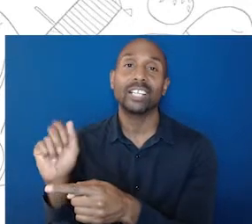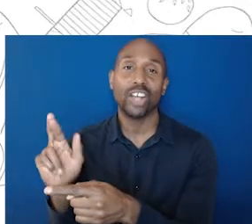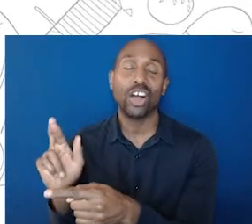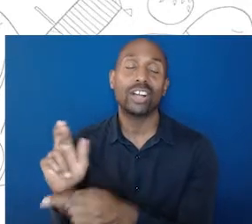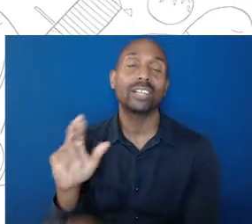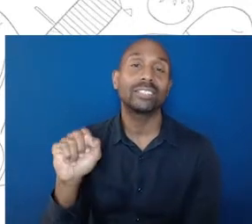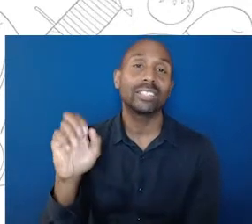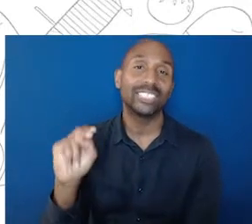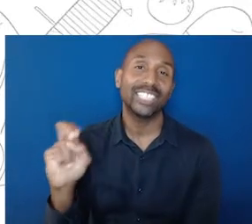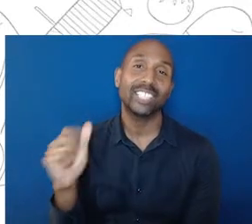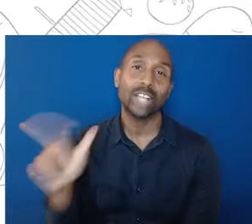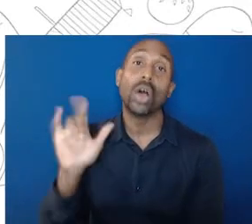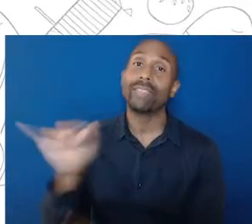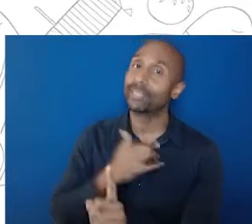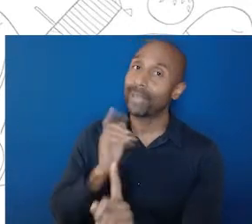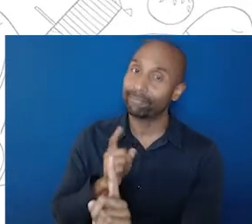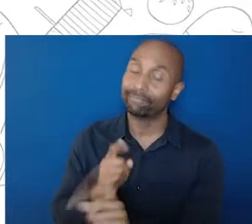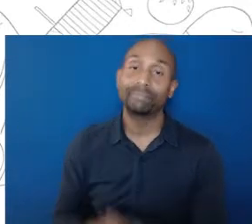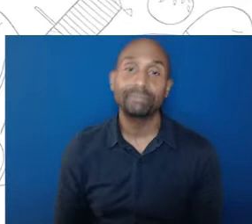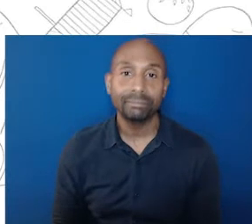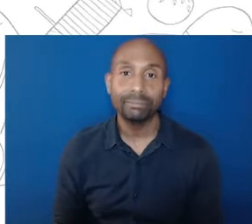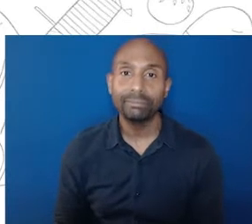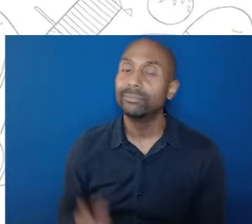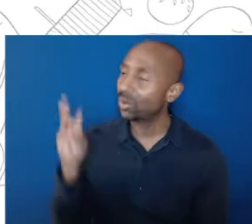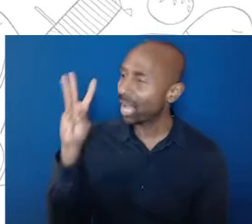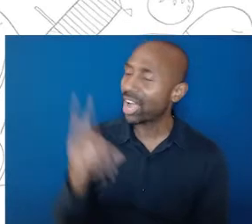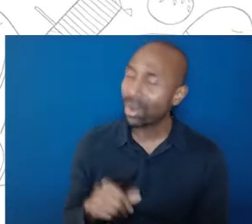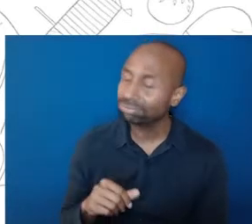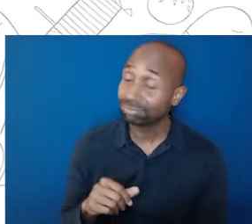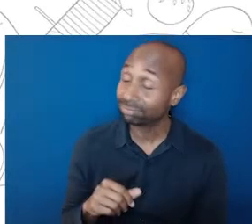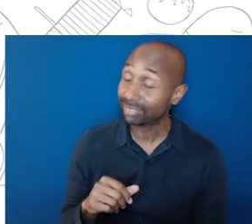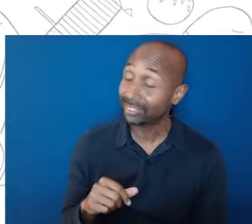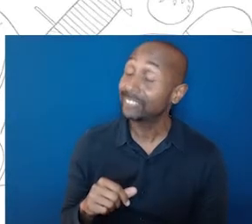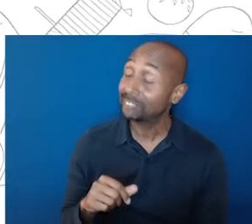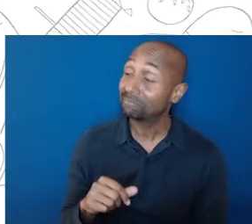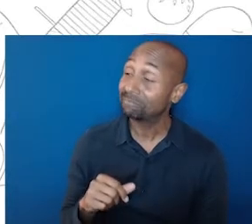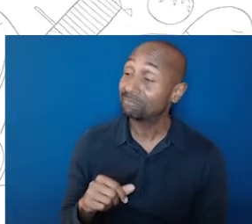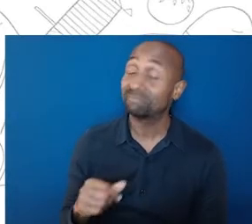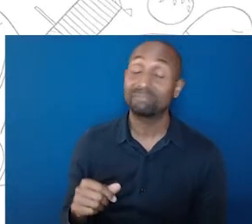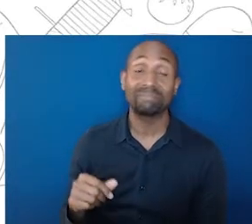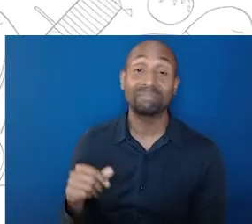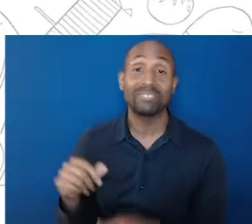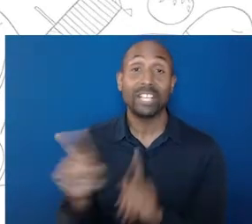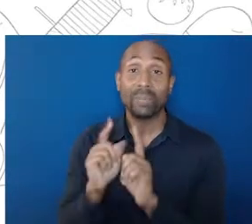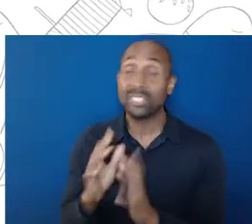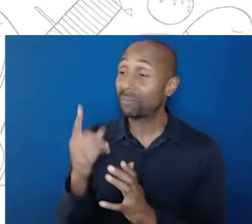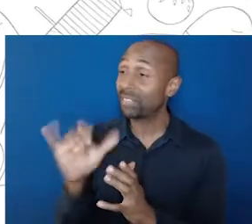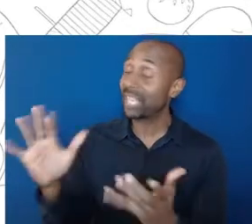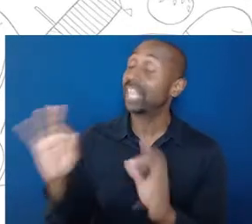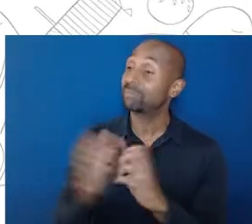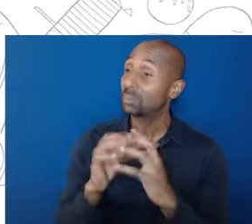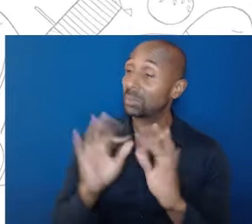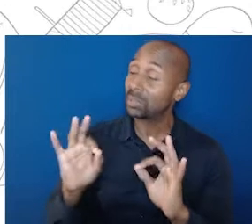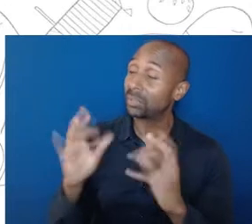an apprenticeship. And I want to ask you, Adeniji, what drew you to metalsmithing and how